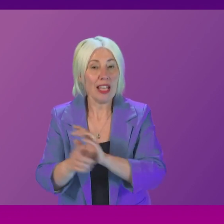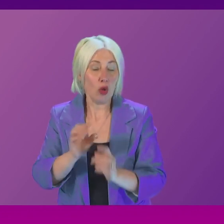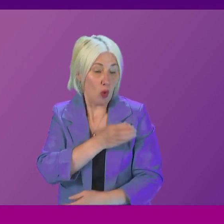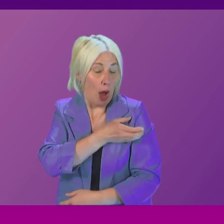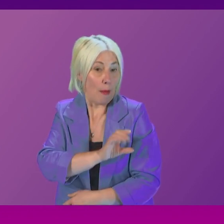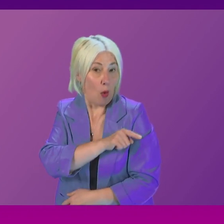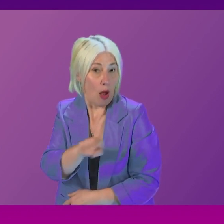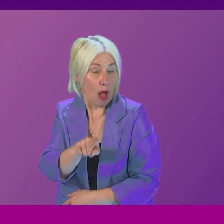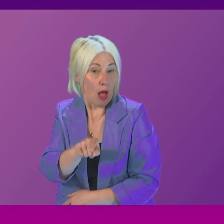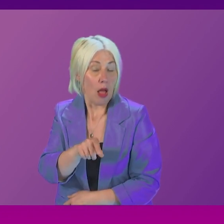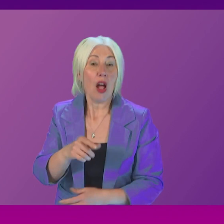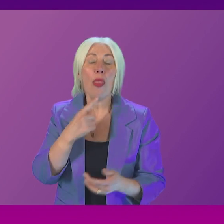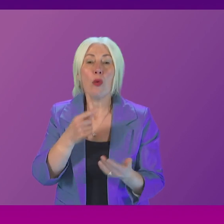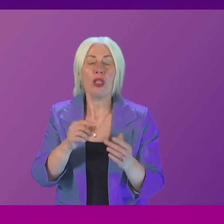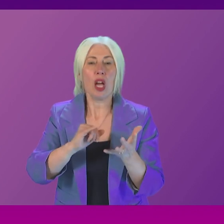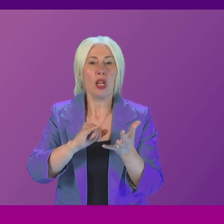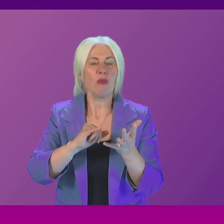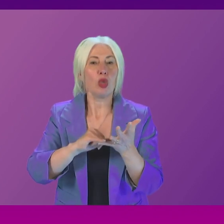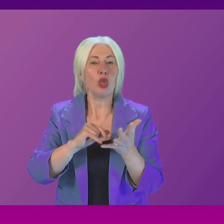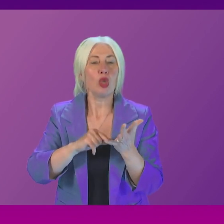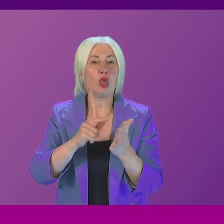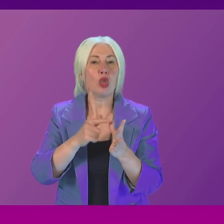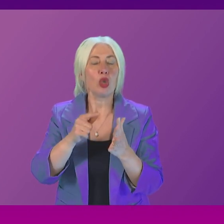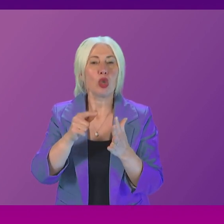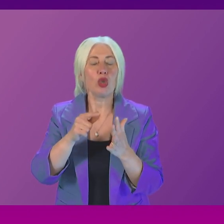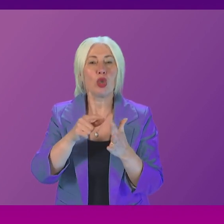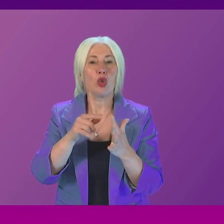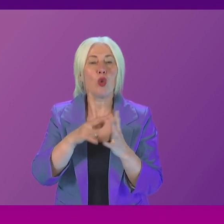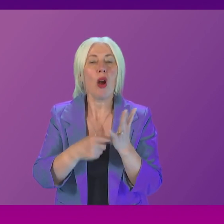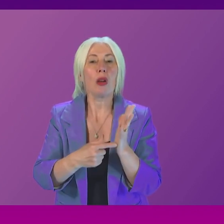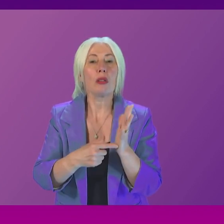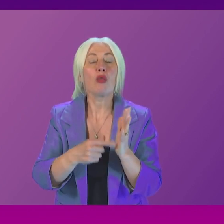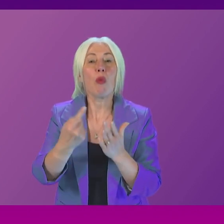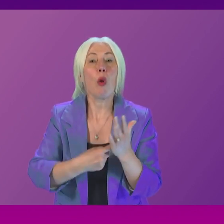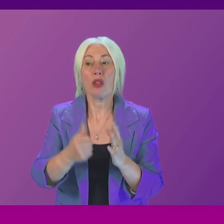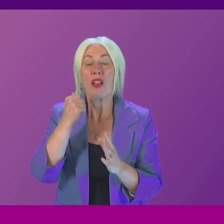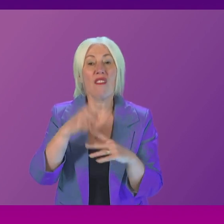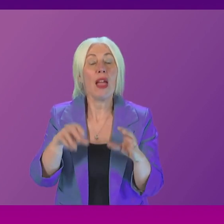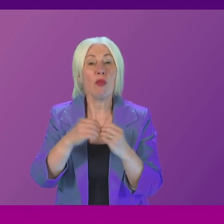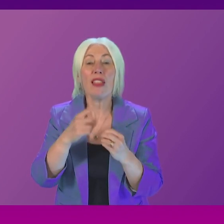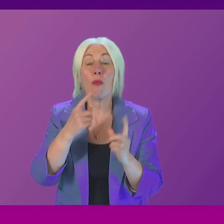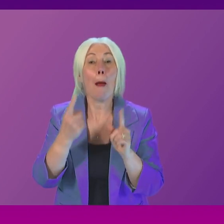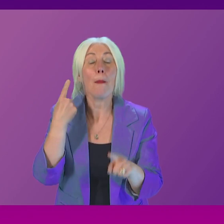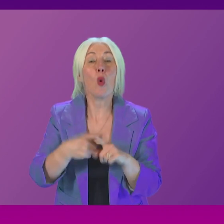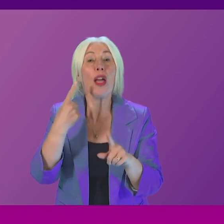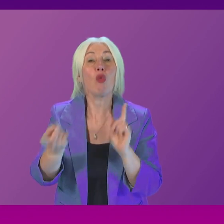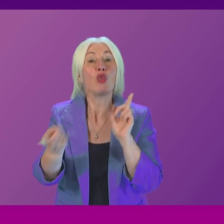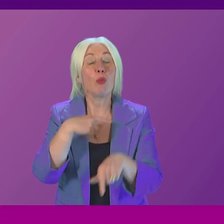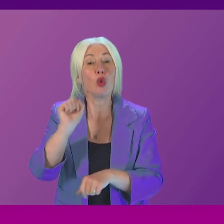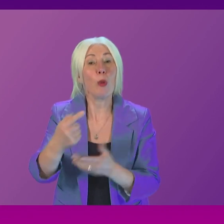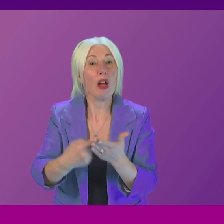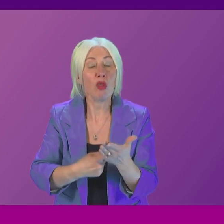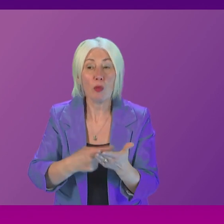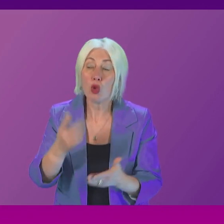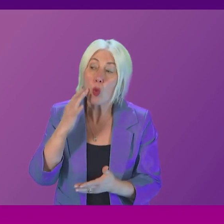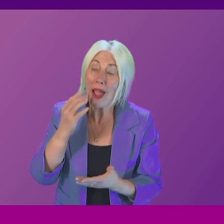And the Anna Stewart report was published in February. At the time, the First Minister said there would be a quick response to the report. So can the First Minister let us know